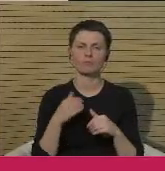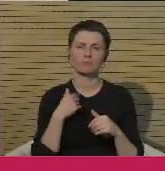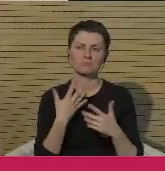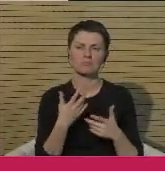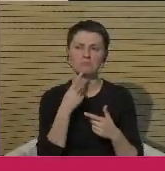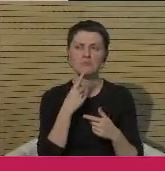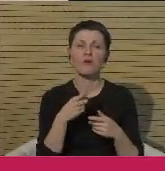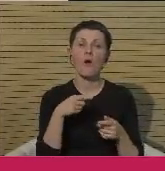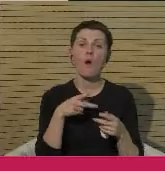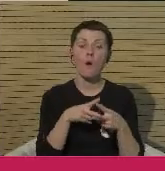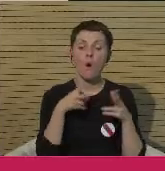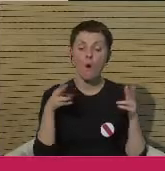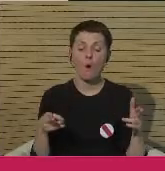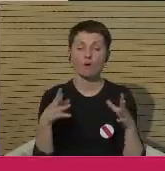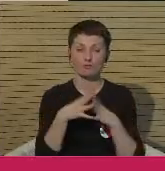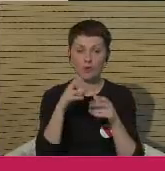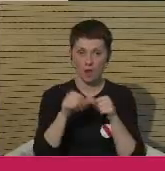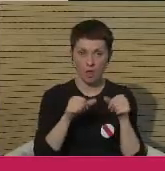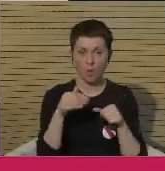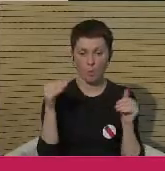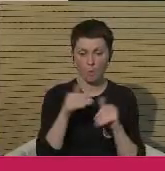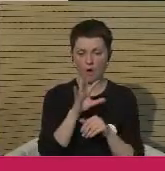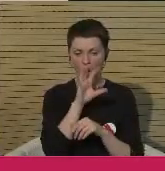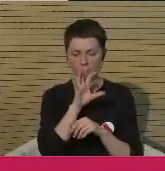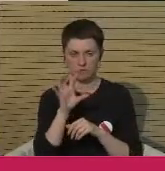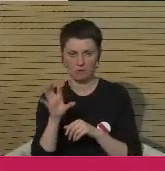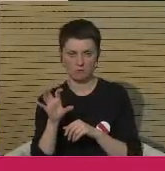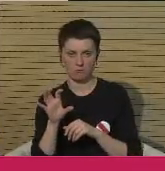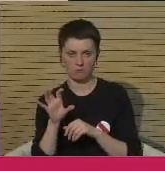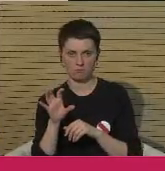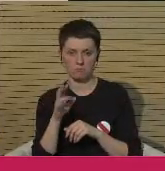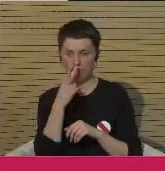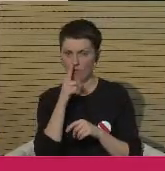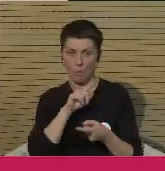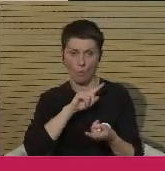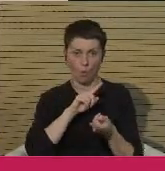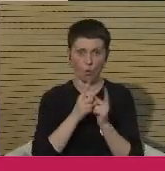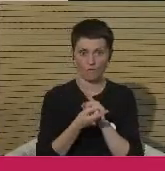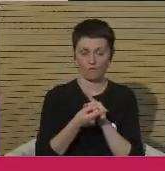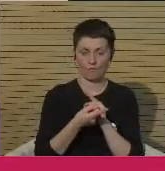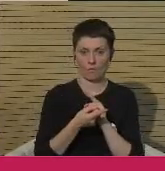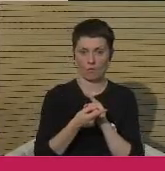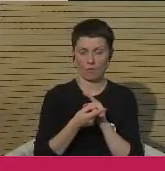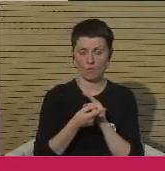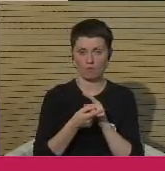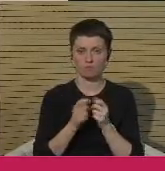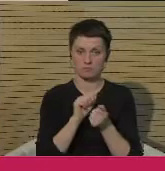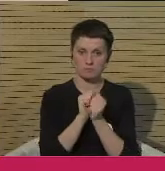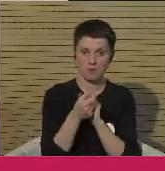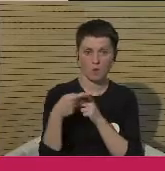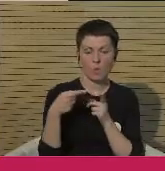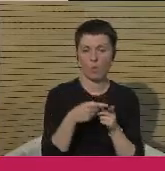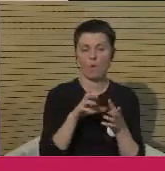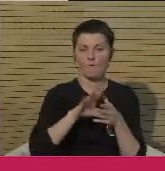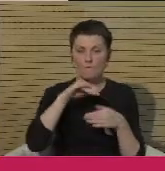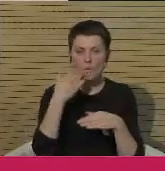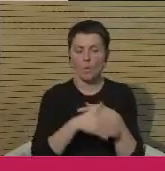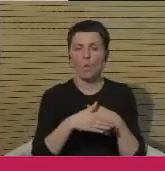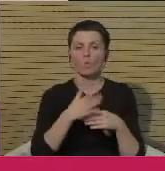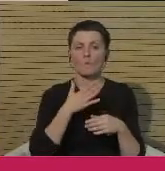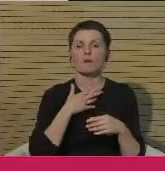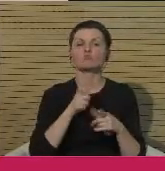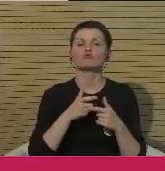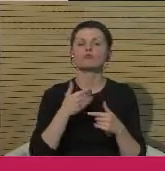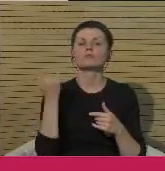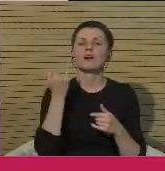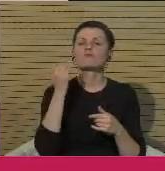and Belarusian drive is towards Minsk. What we can see is a reverse trend of moving